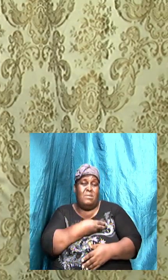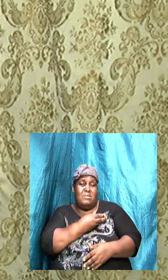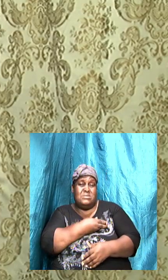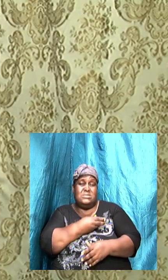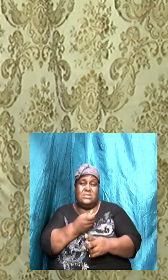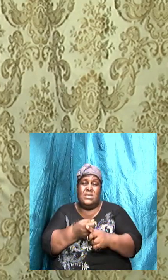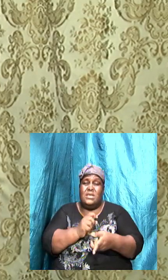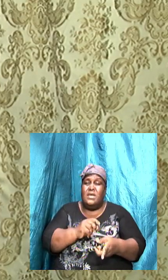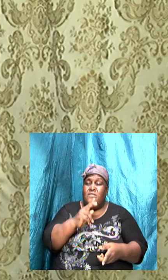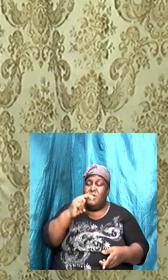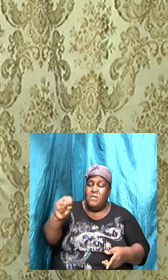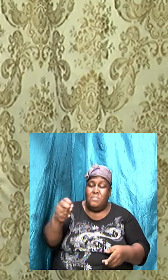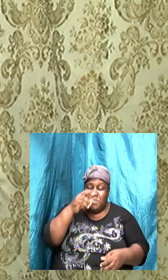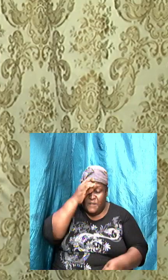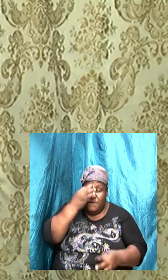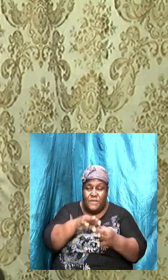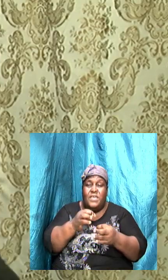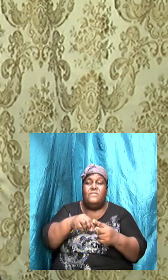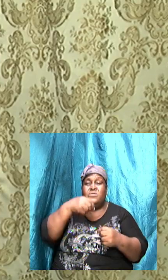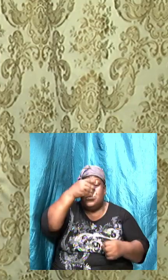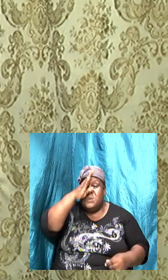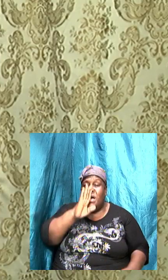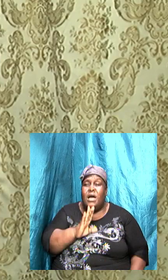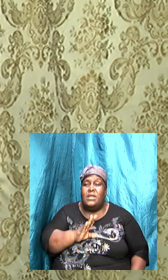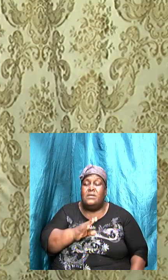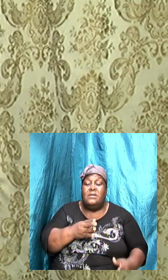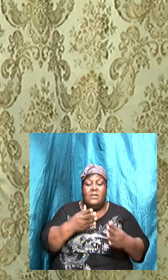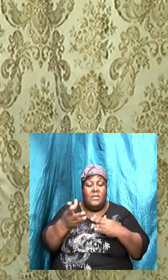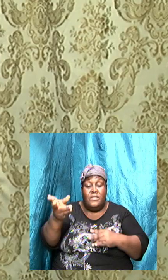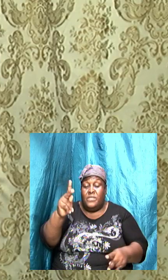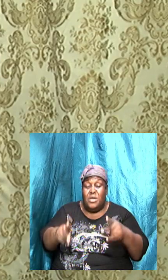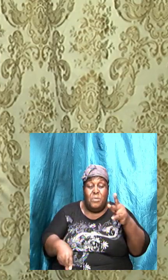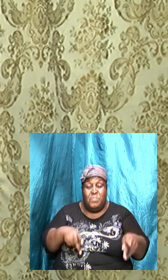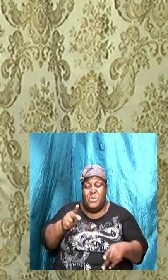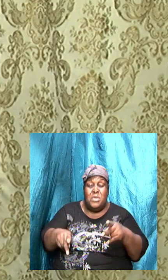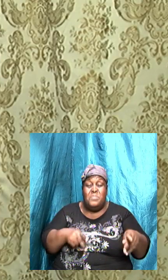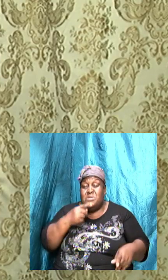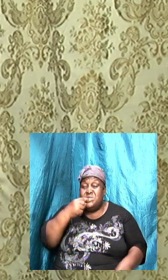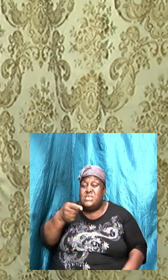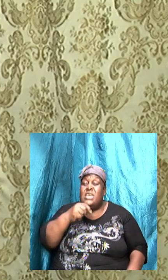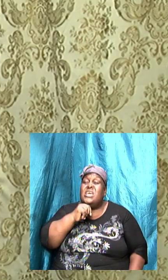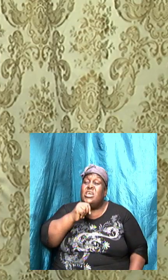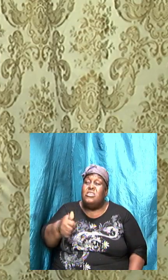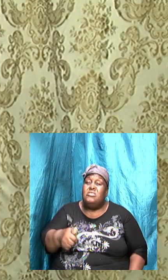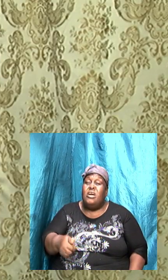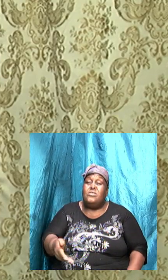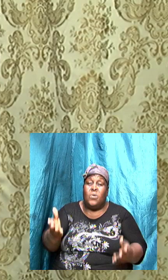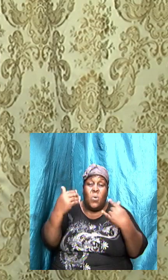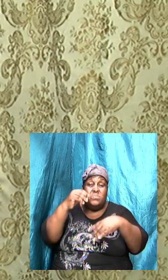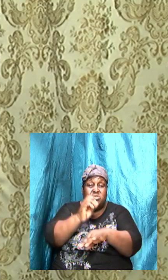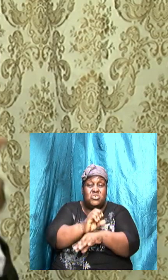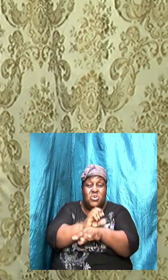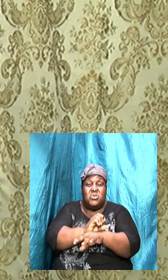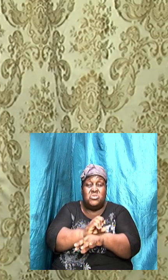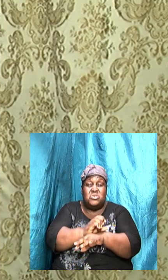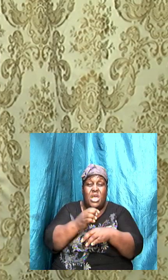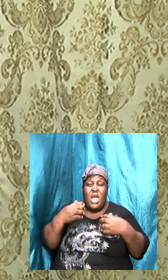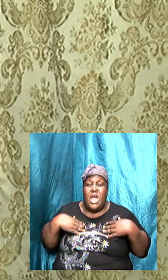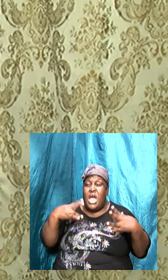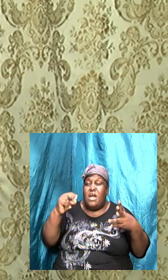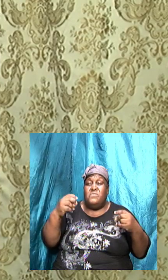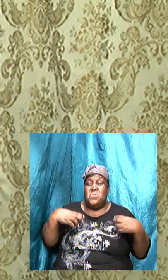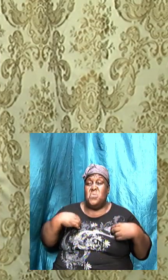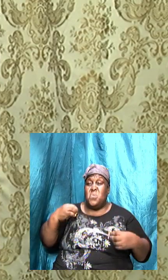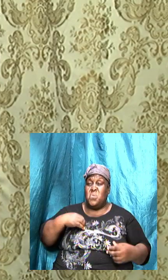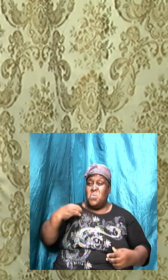from being faithful to Almighty God. There are folks that say they will not come to church because they don't have any clothes. That's an excuse.